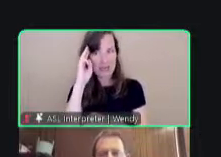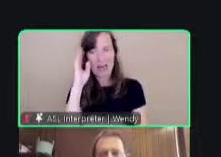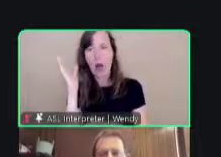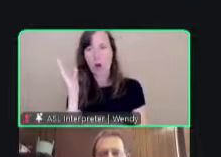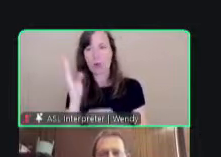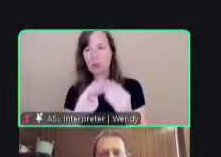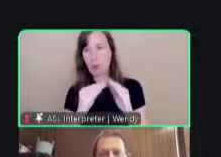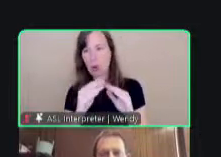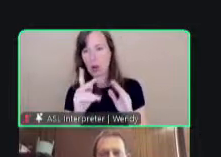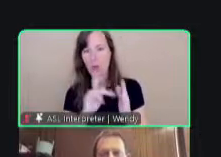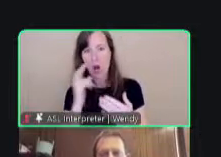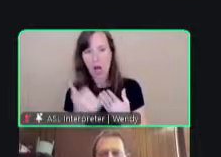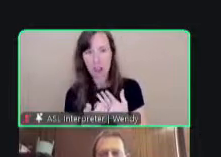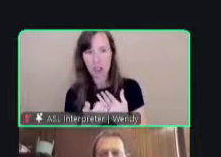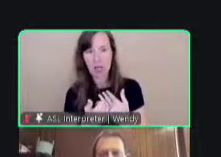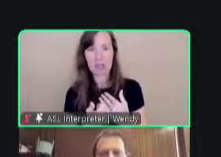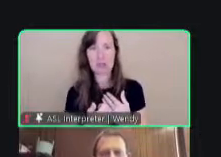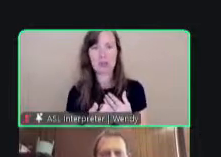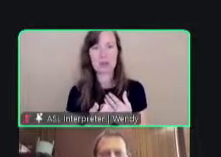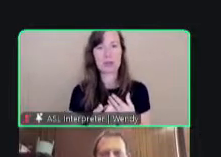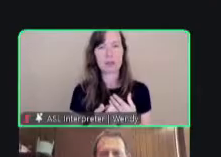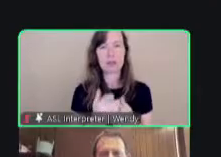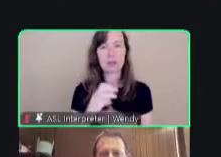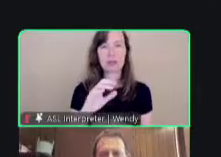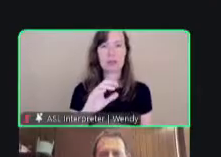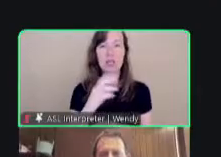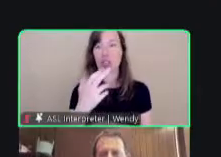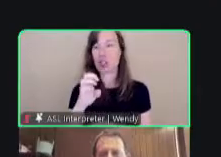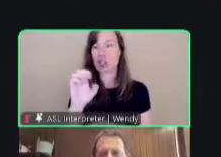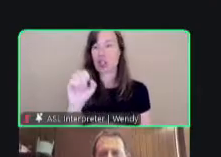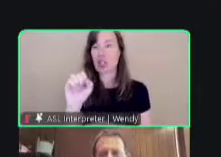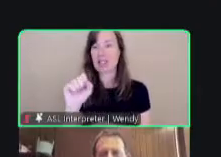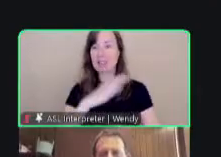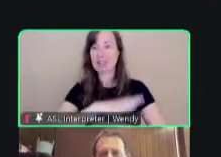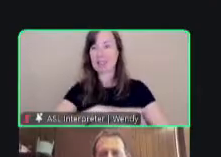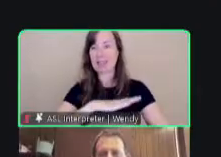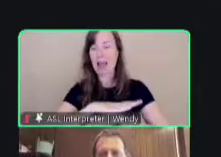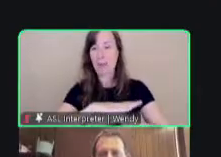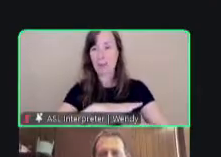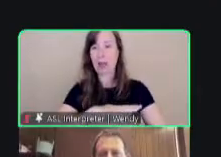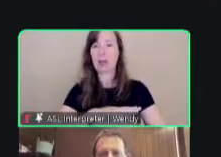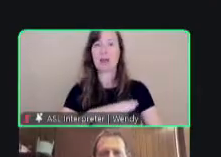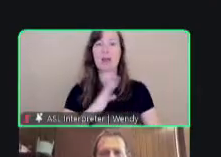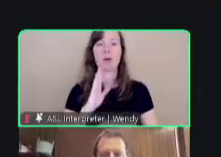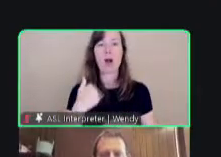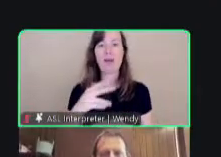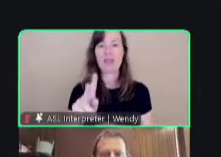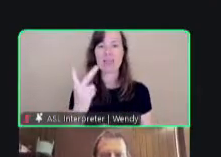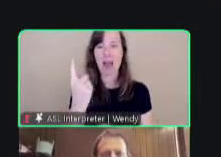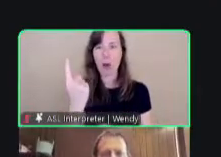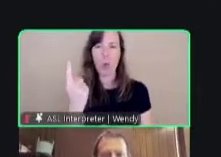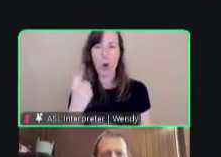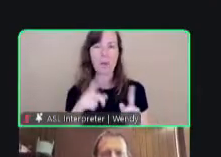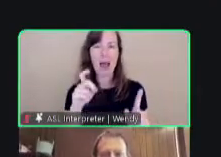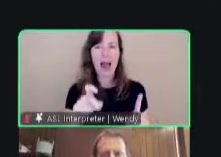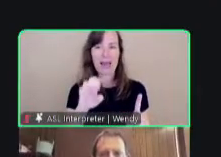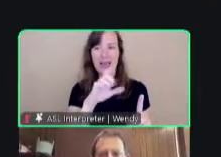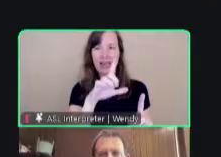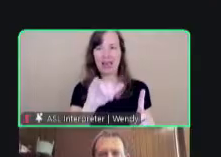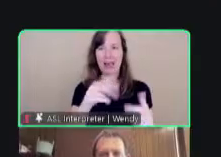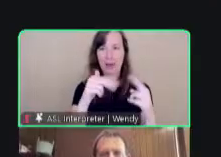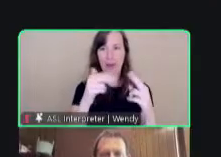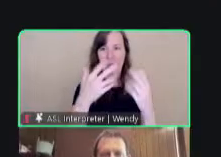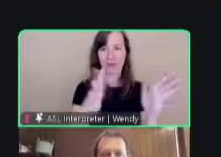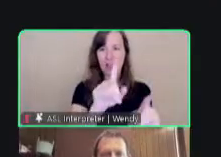table, I am quite aware that we have a second chess table to locate, but I just need to get Ely finished first.